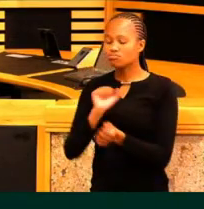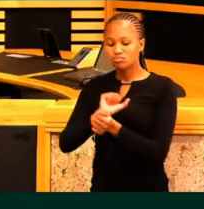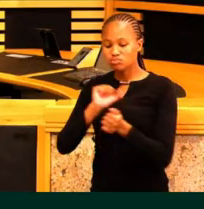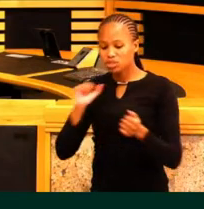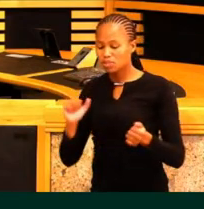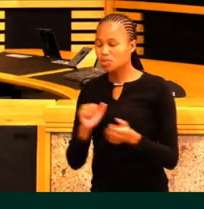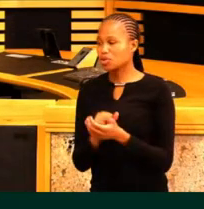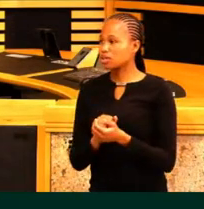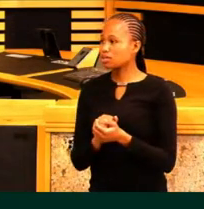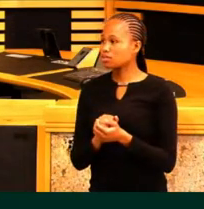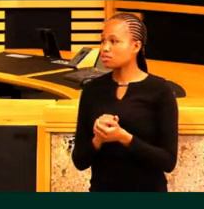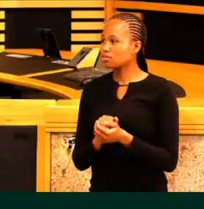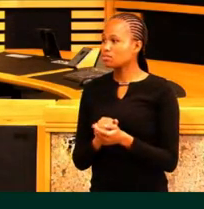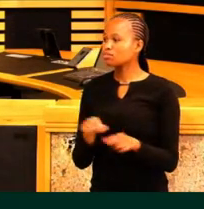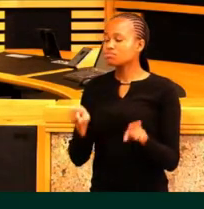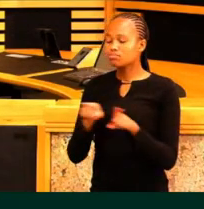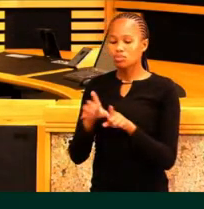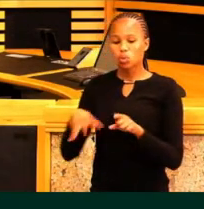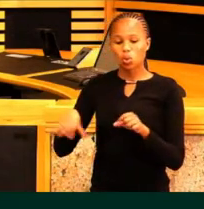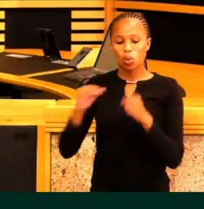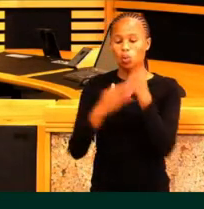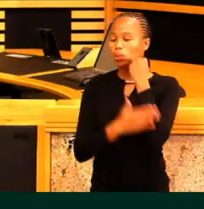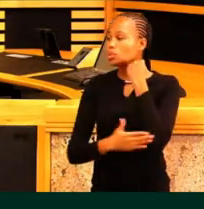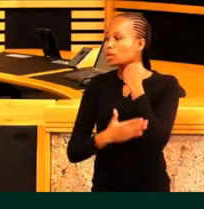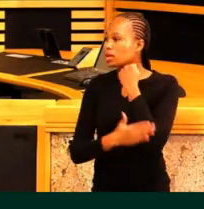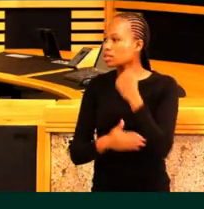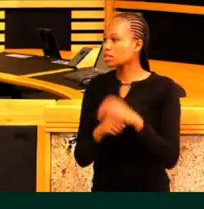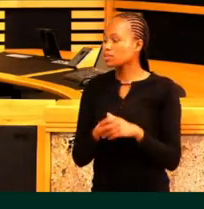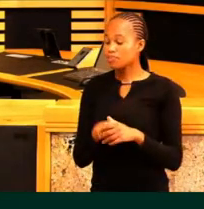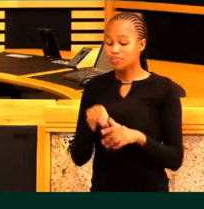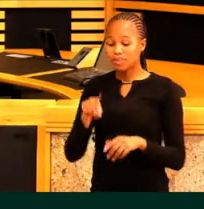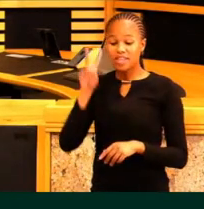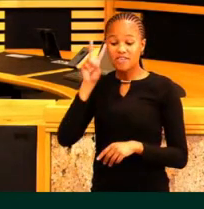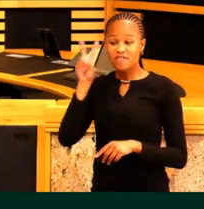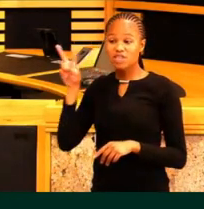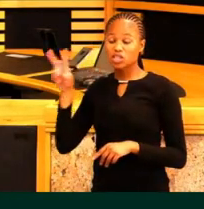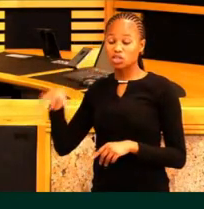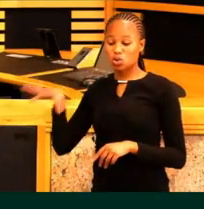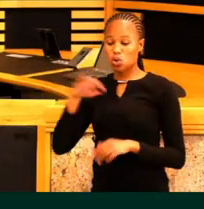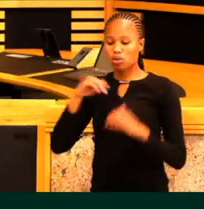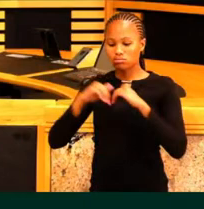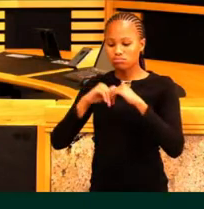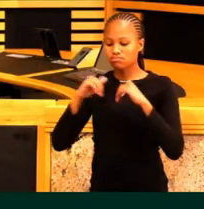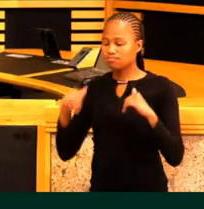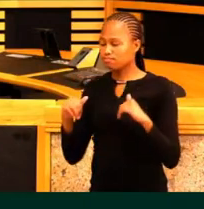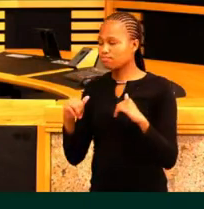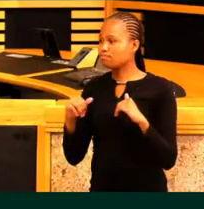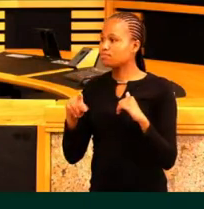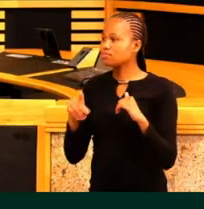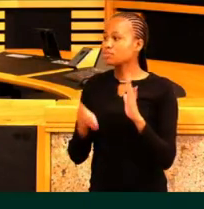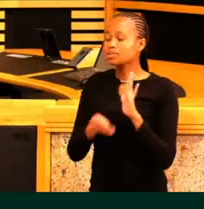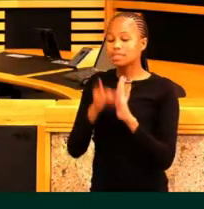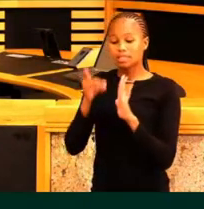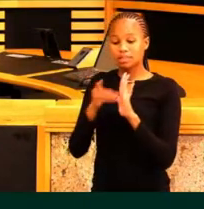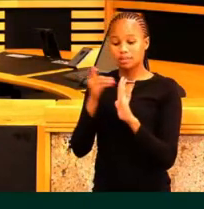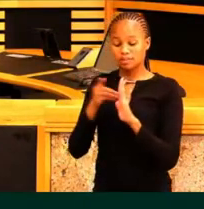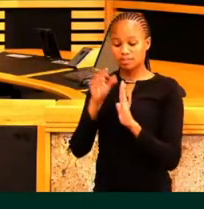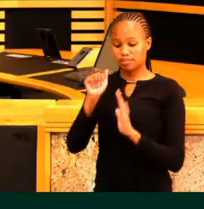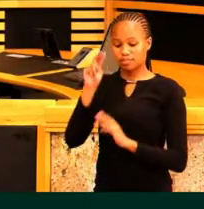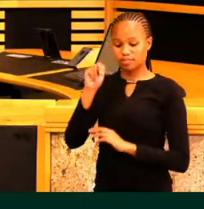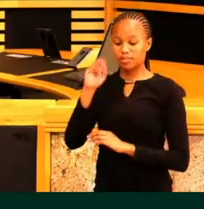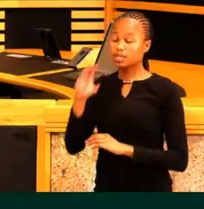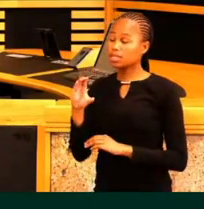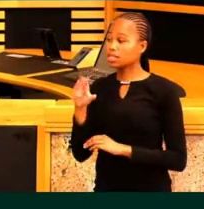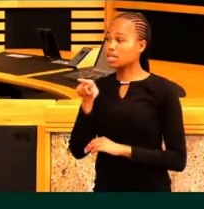and prosperous country that's a vision that we are all driving under the leadership of the African National Congress